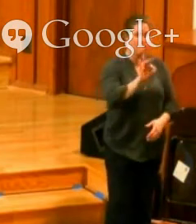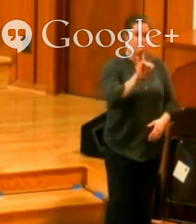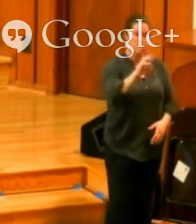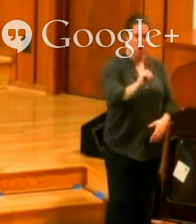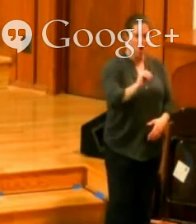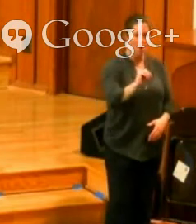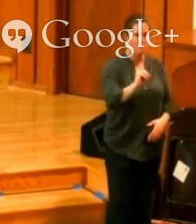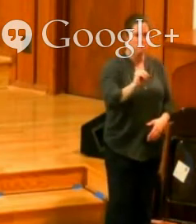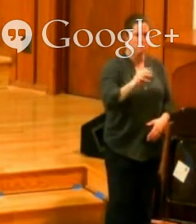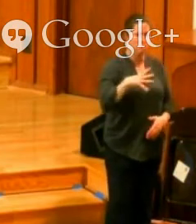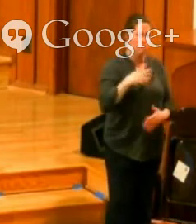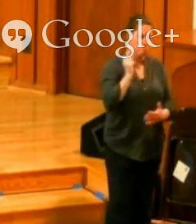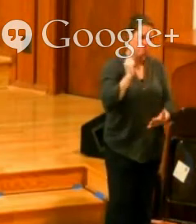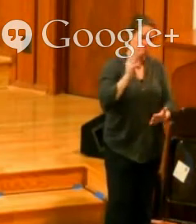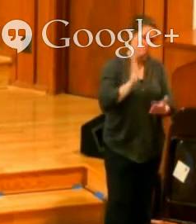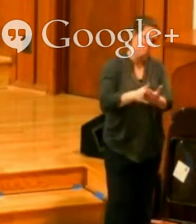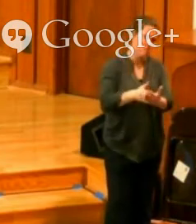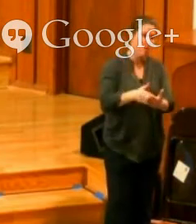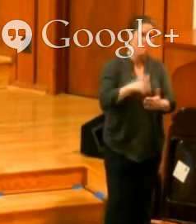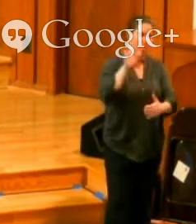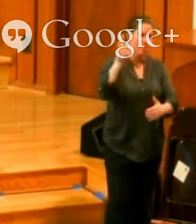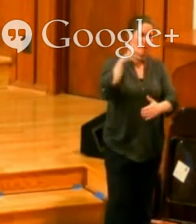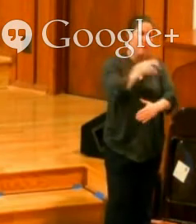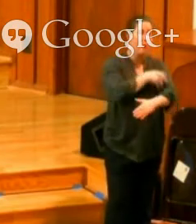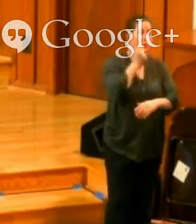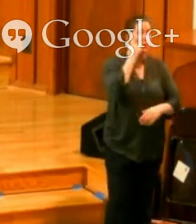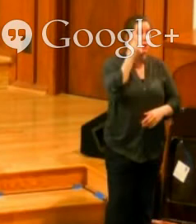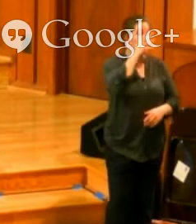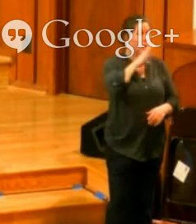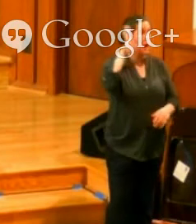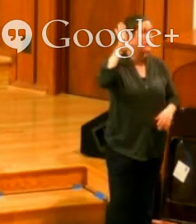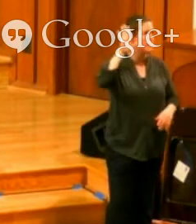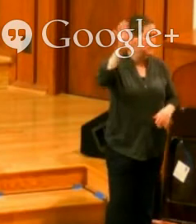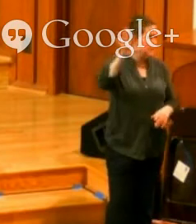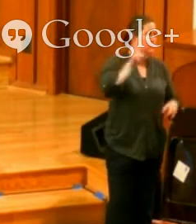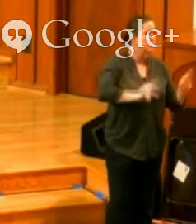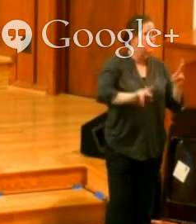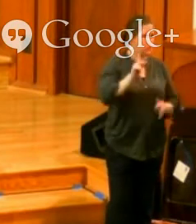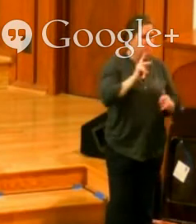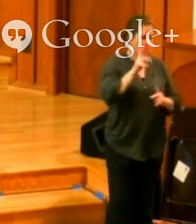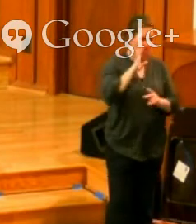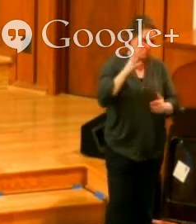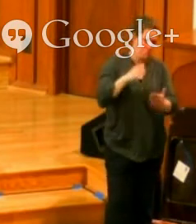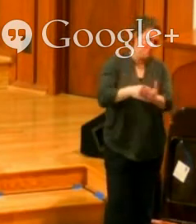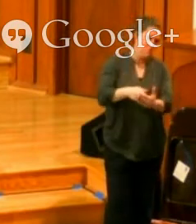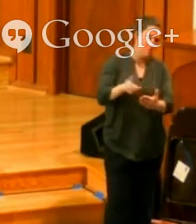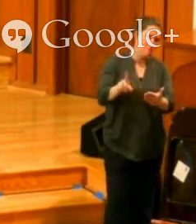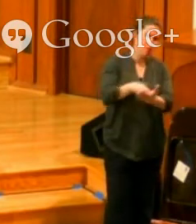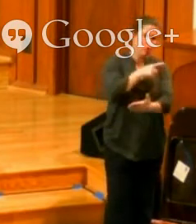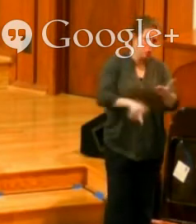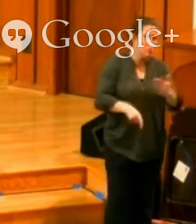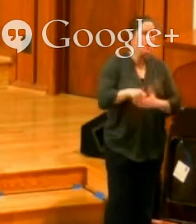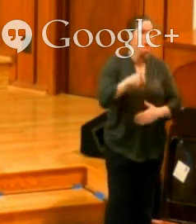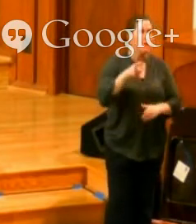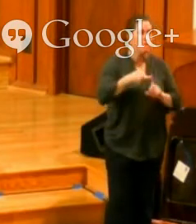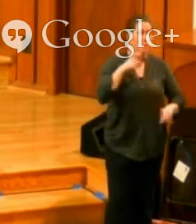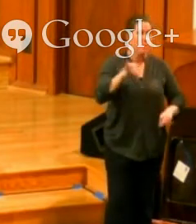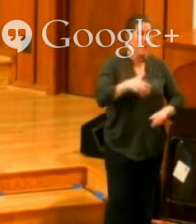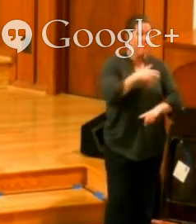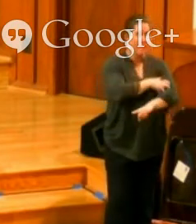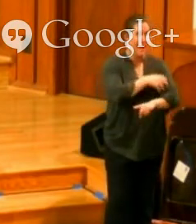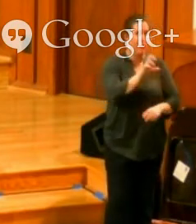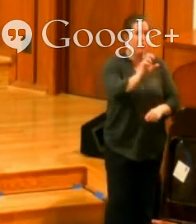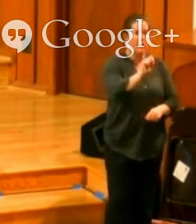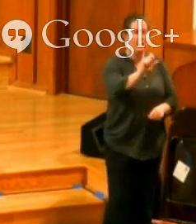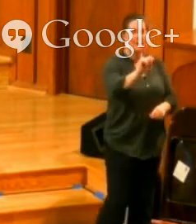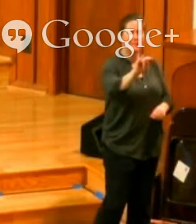persecuted by this power. So God's people would be persecuted by this Antichrist power is what it says, and that it would wear out the saints